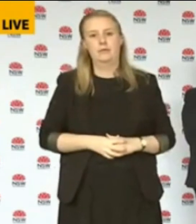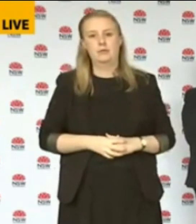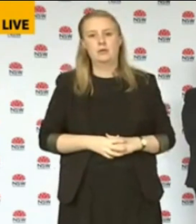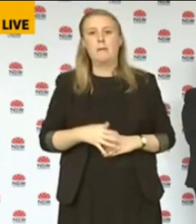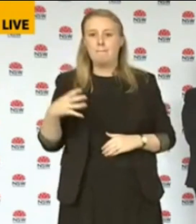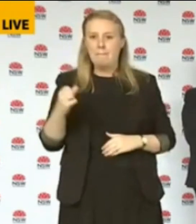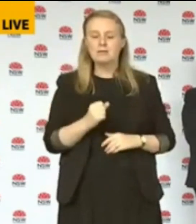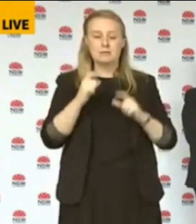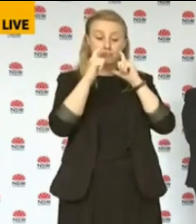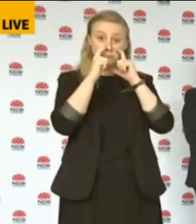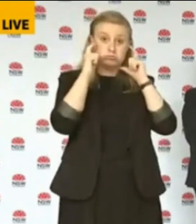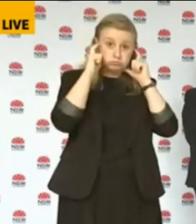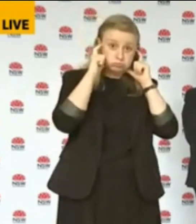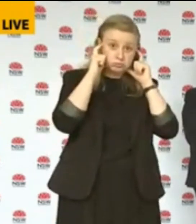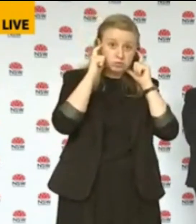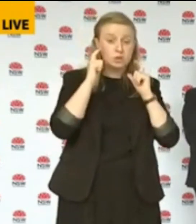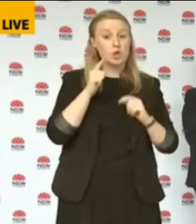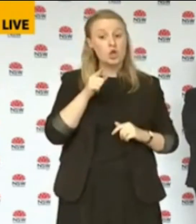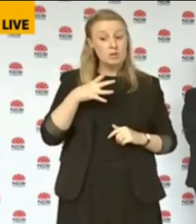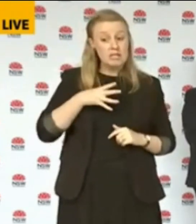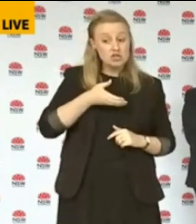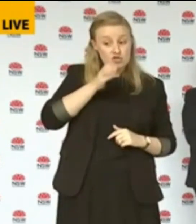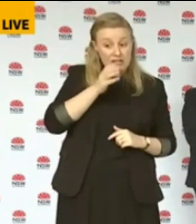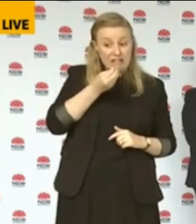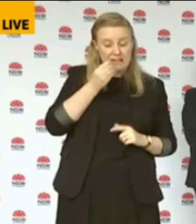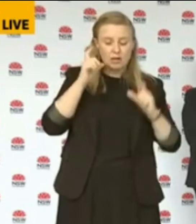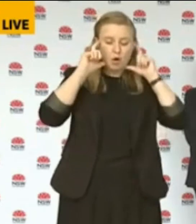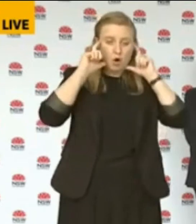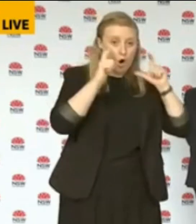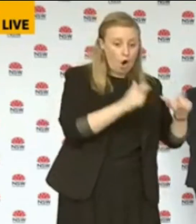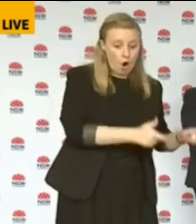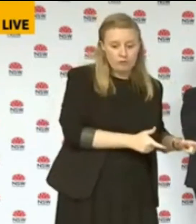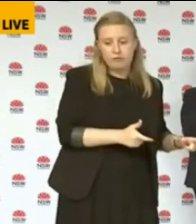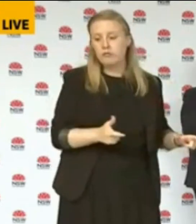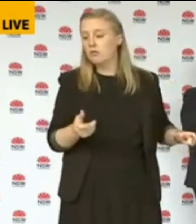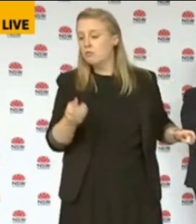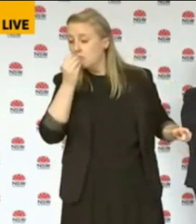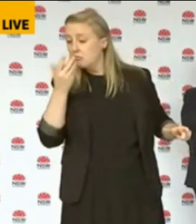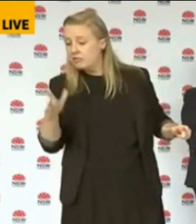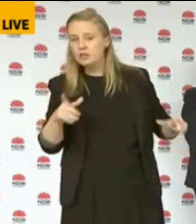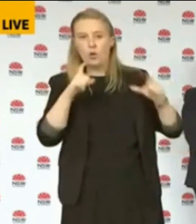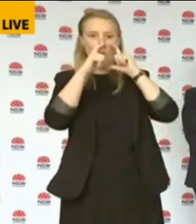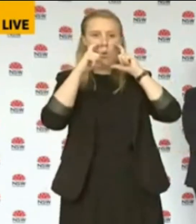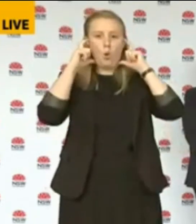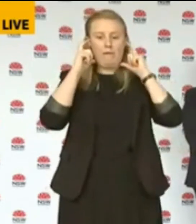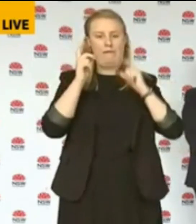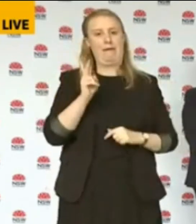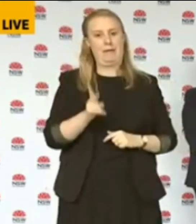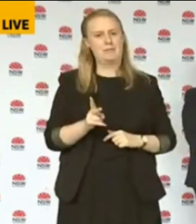actually eating or drinking, in which case you can have your mask off. I'm going to now hand over